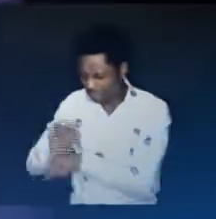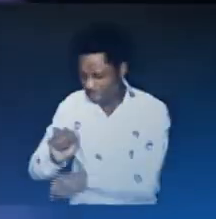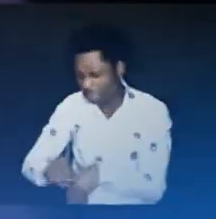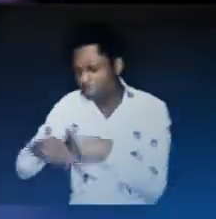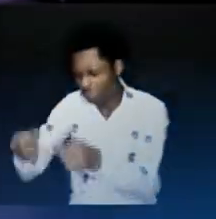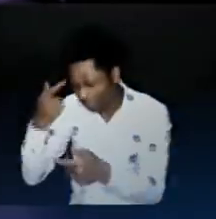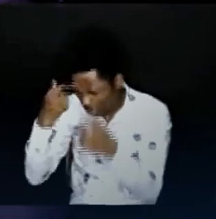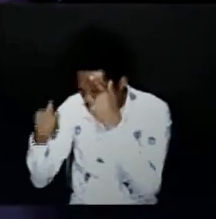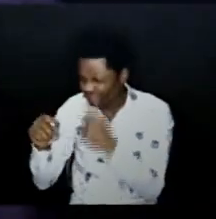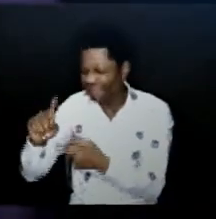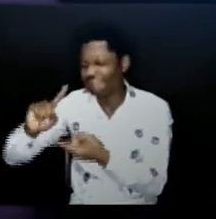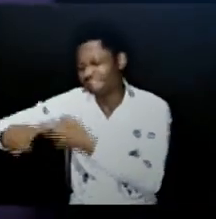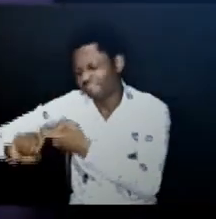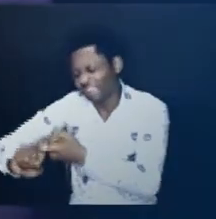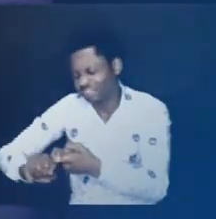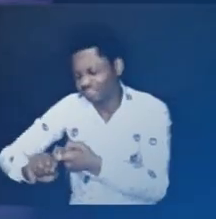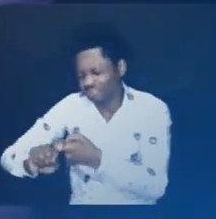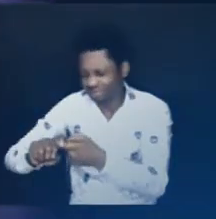And